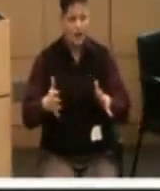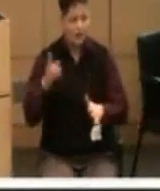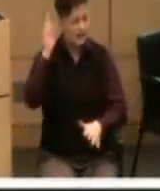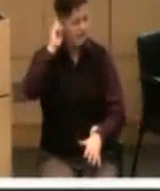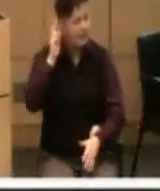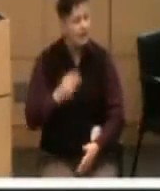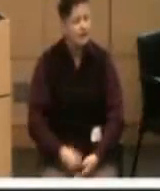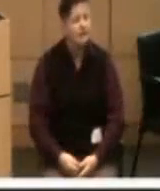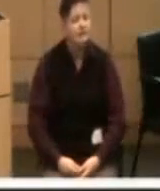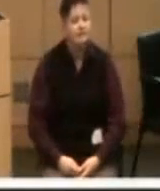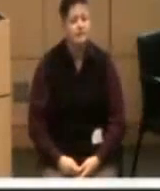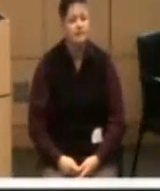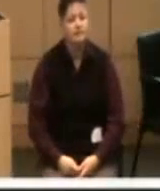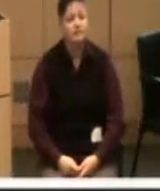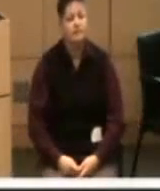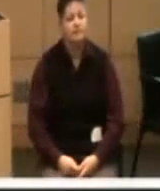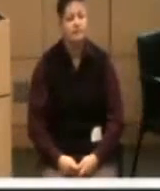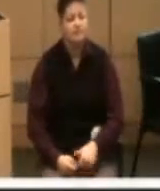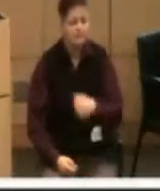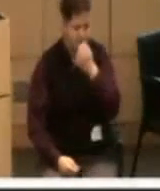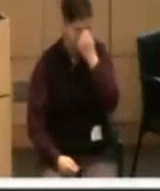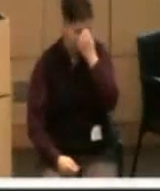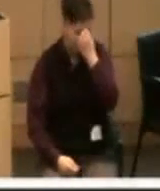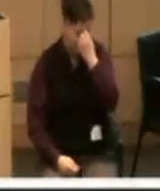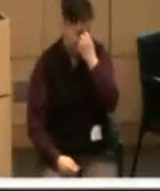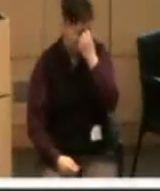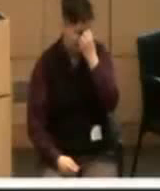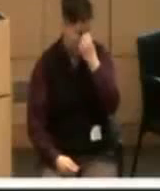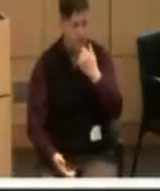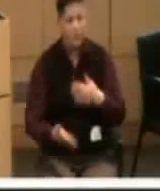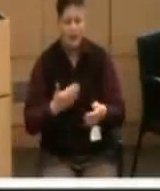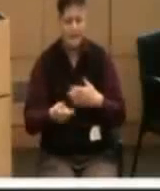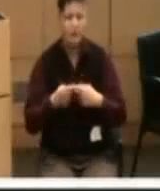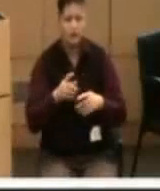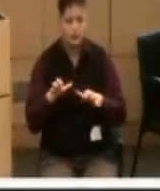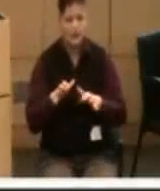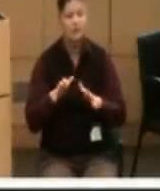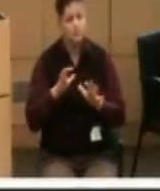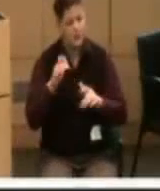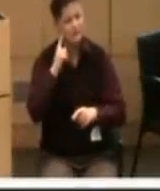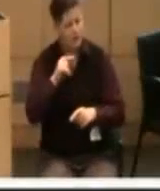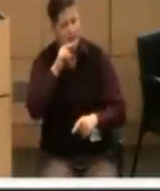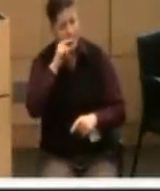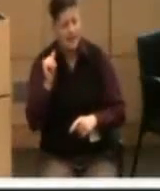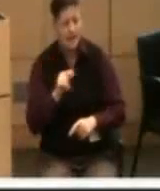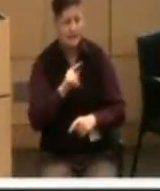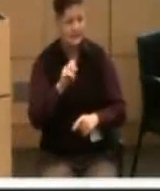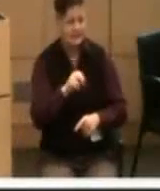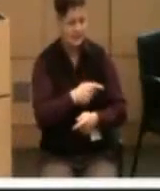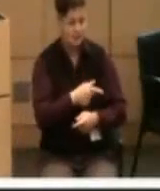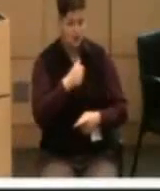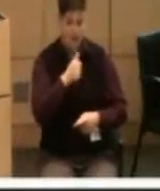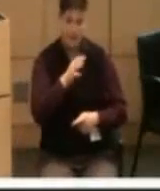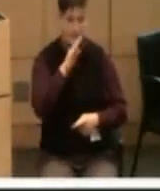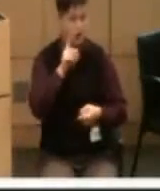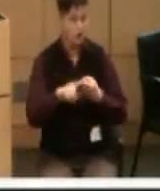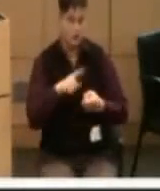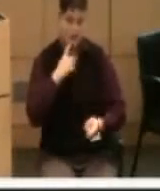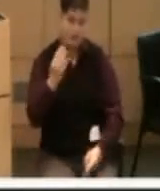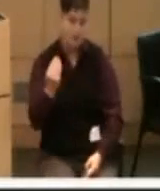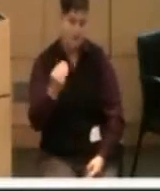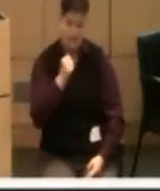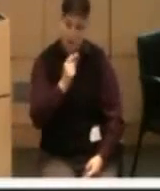So whatever you're doing, do it for the kid, like Tian. She didn't even talk till she was 14, not